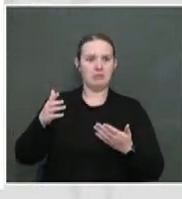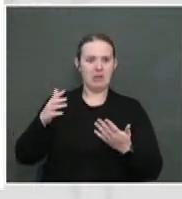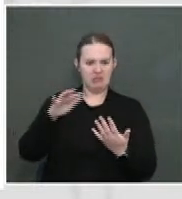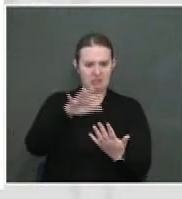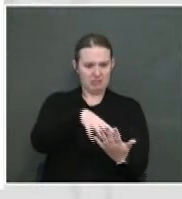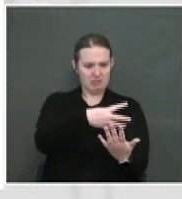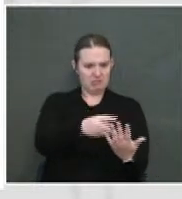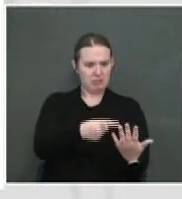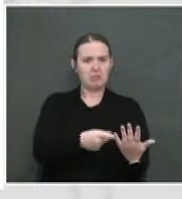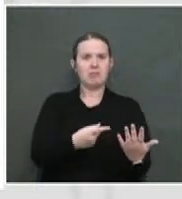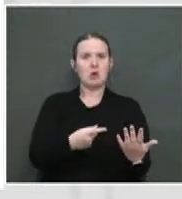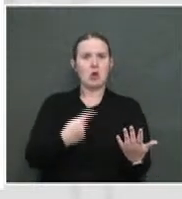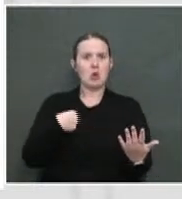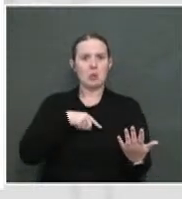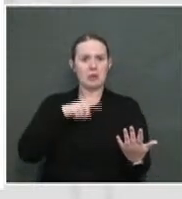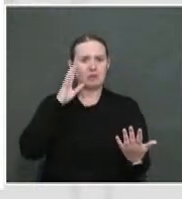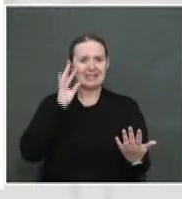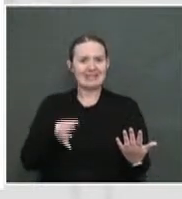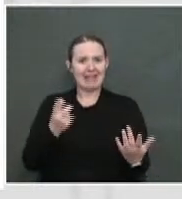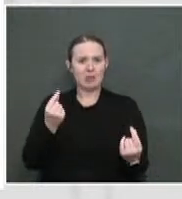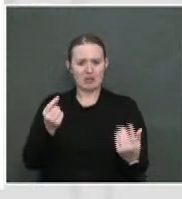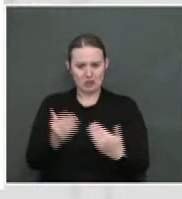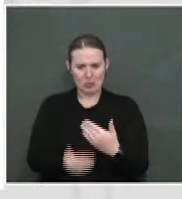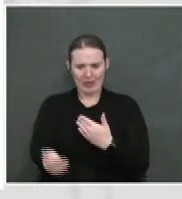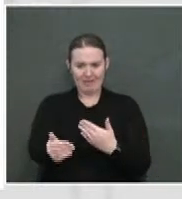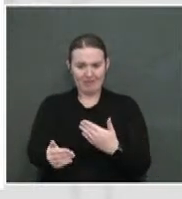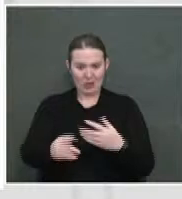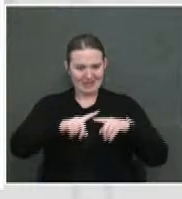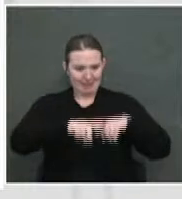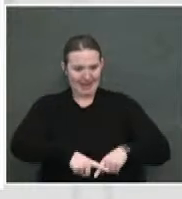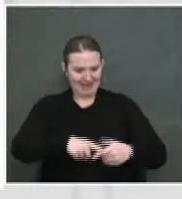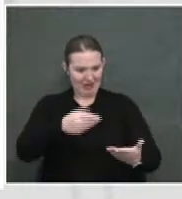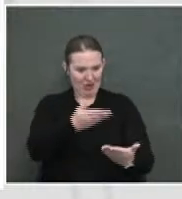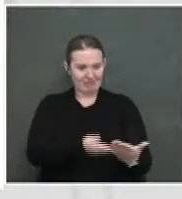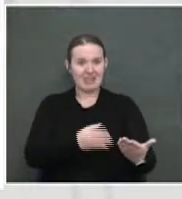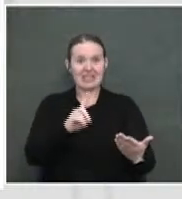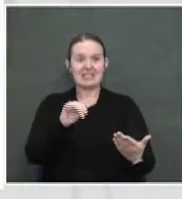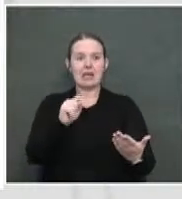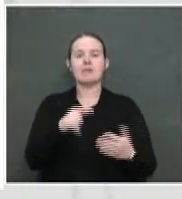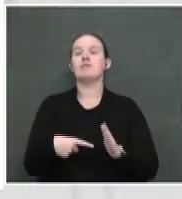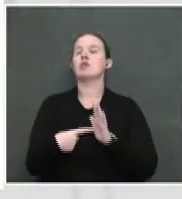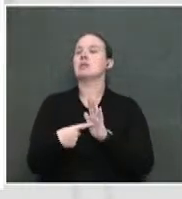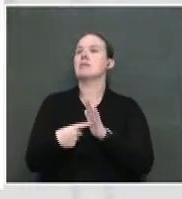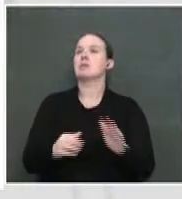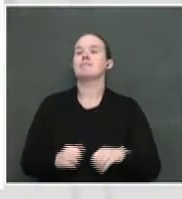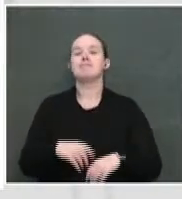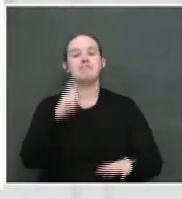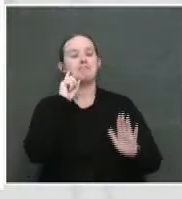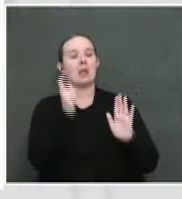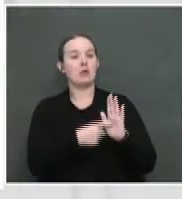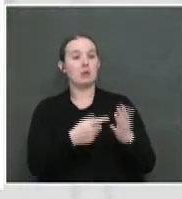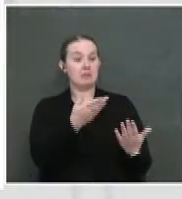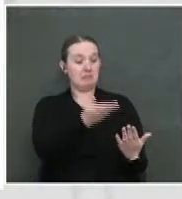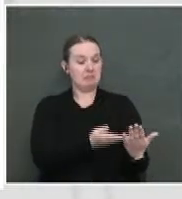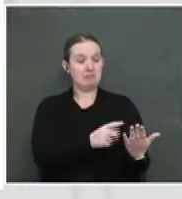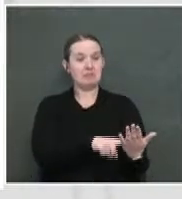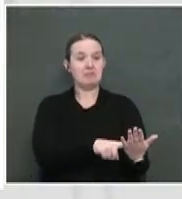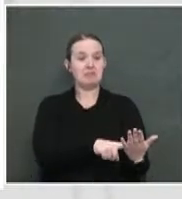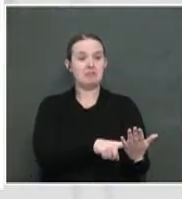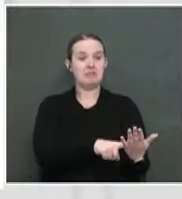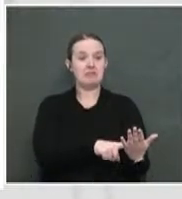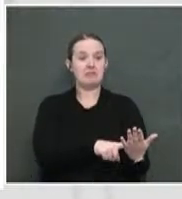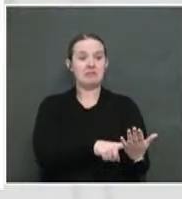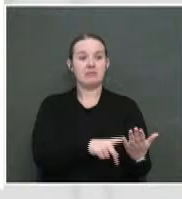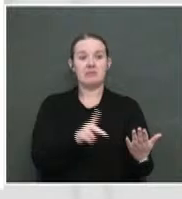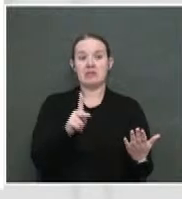make determinations of what our action is going to be based on this data. So, for example, I noticed that the whole